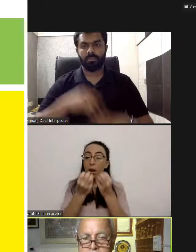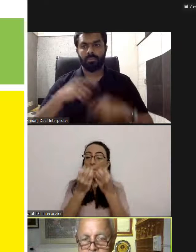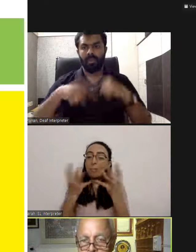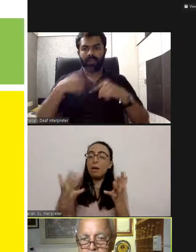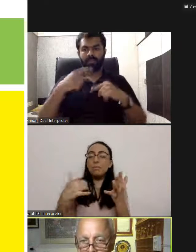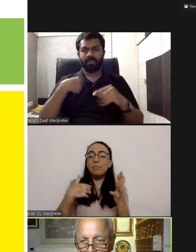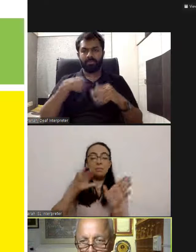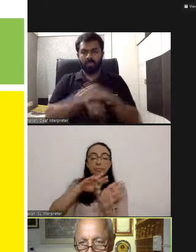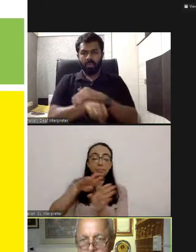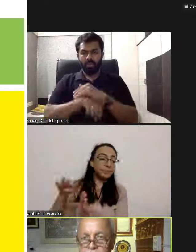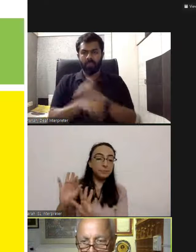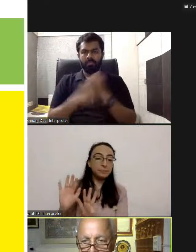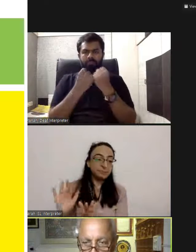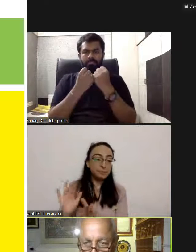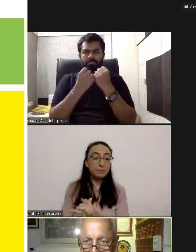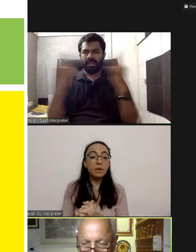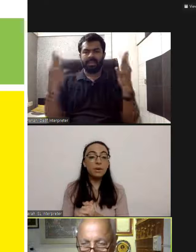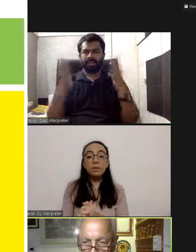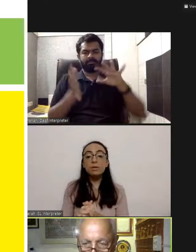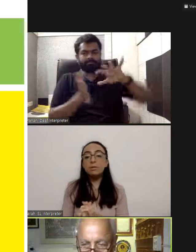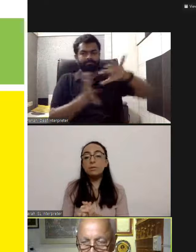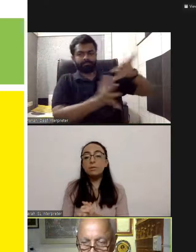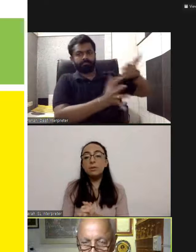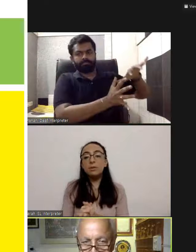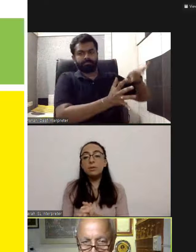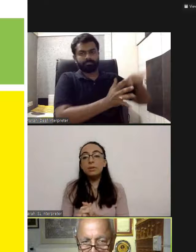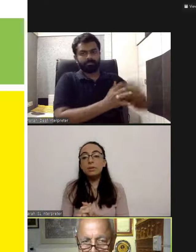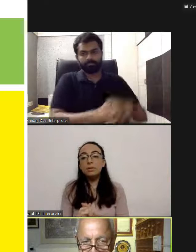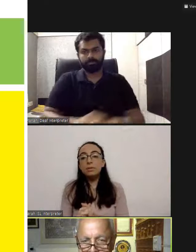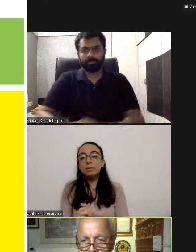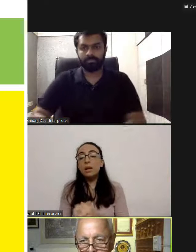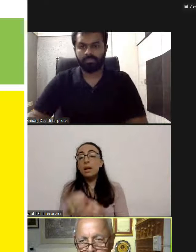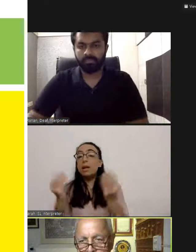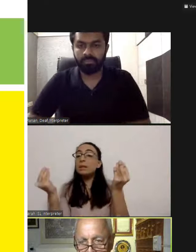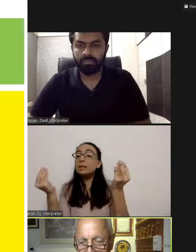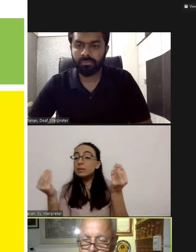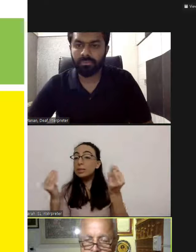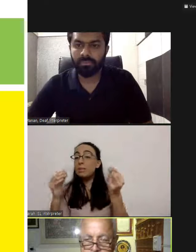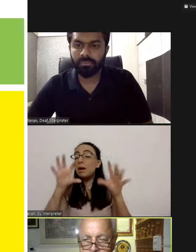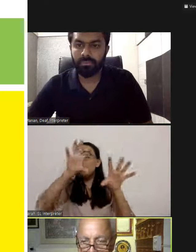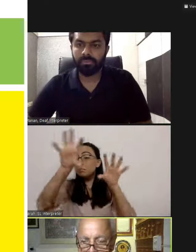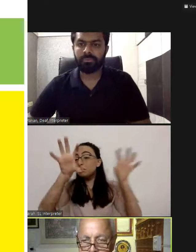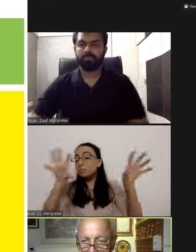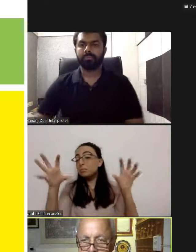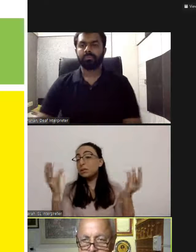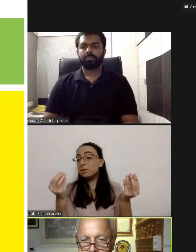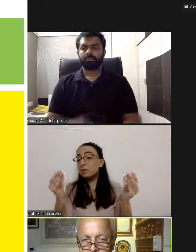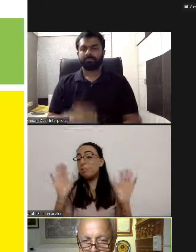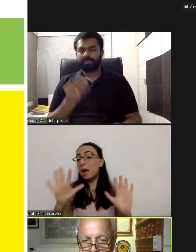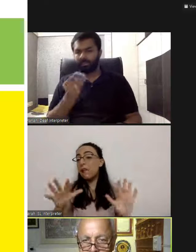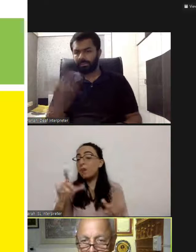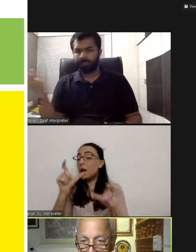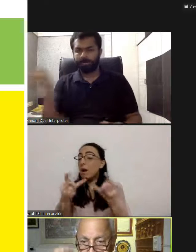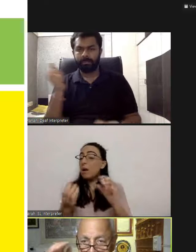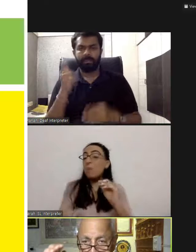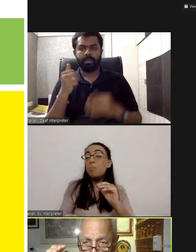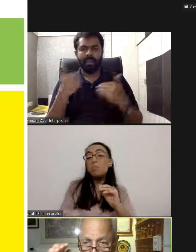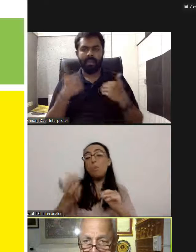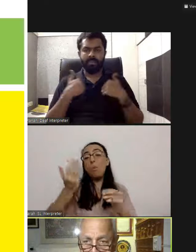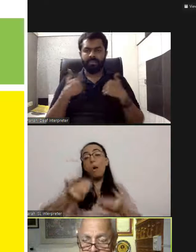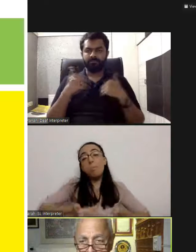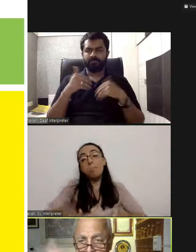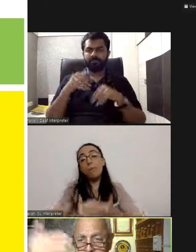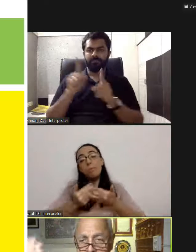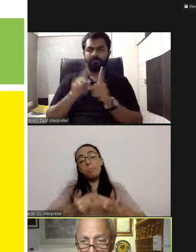But within pockets of prosperity, there are some pockets the fertility rate is high, and if the density is